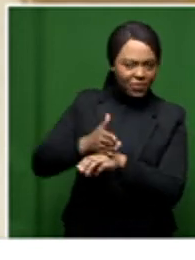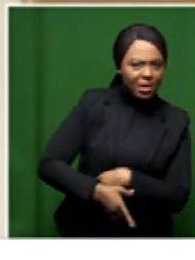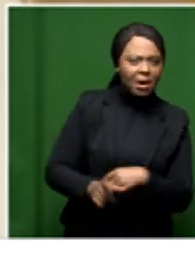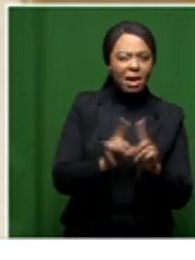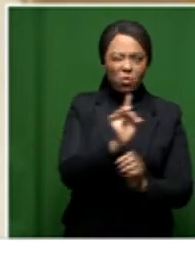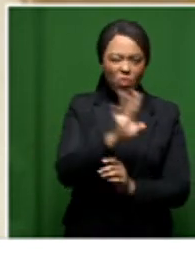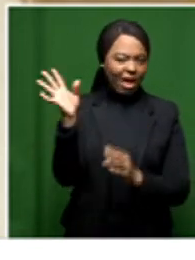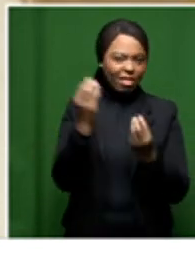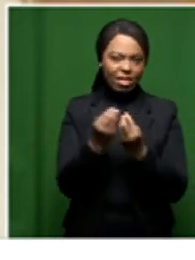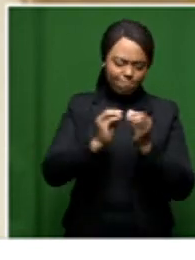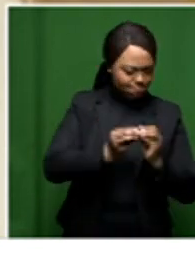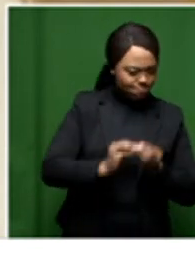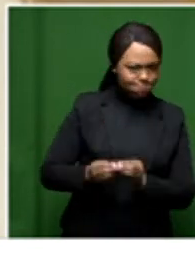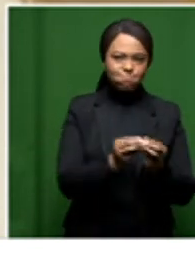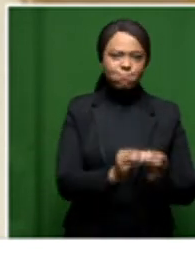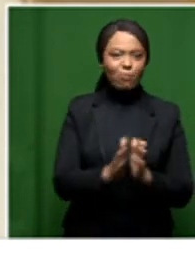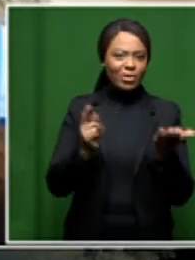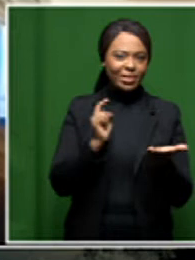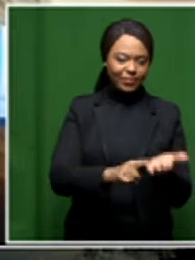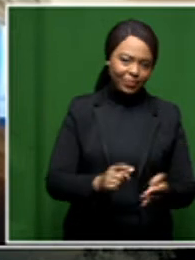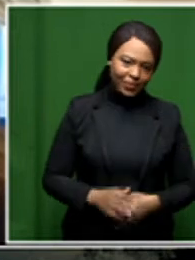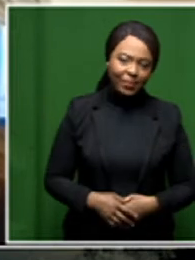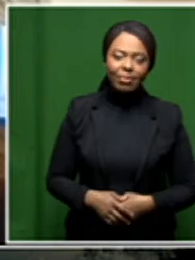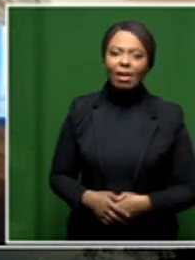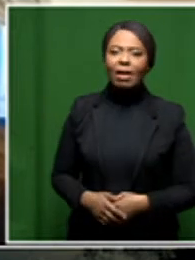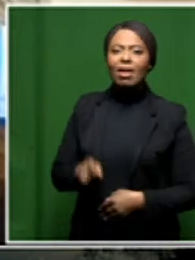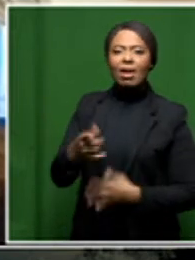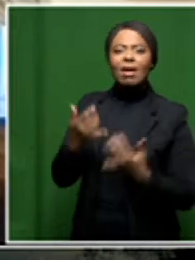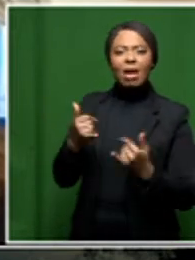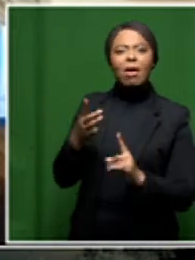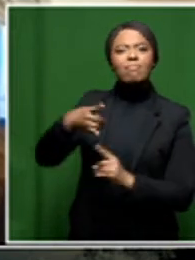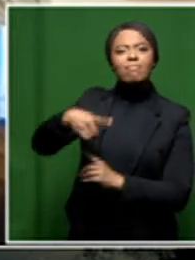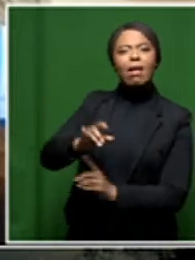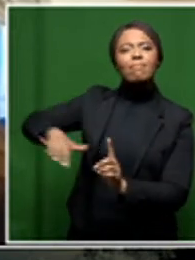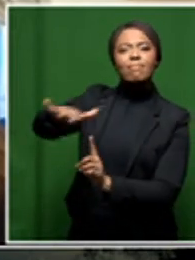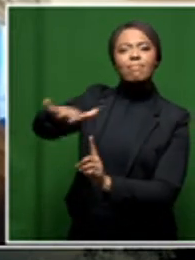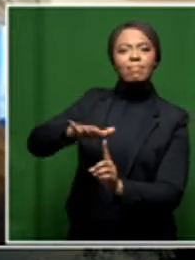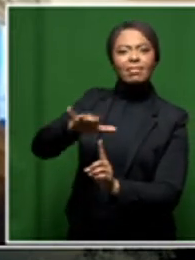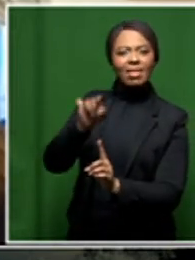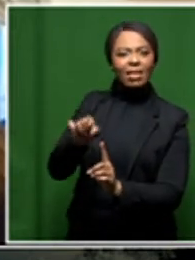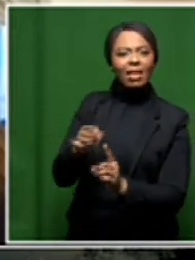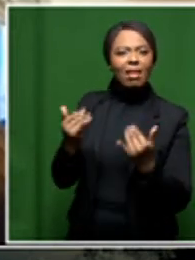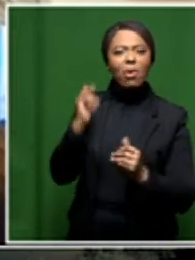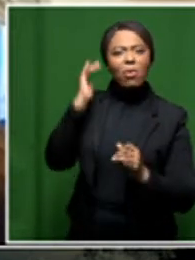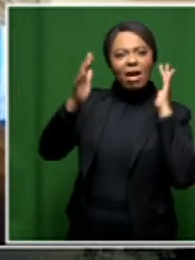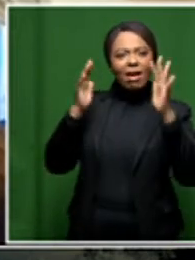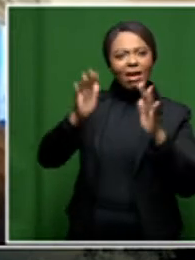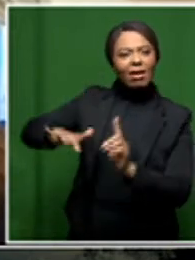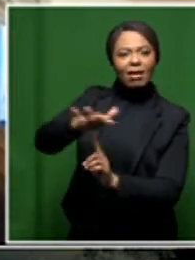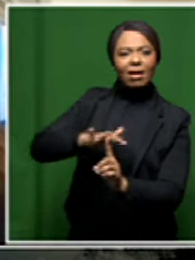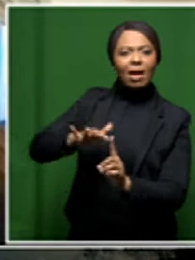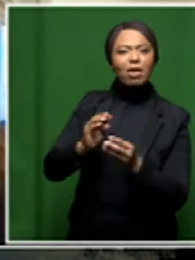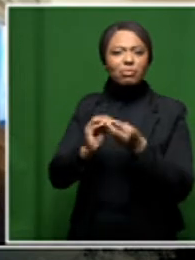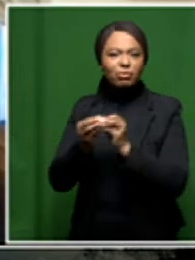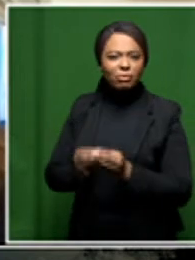sort of put it into practice. I mean, take us through some of the wildlife parks that you've been to, you know, that produced the images that formed